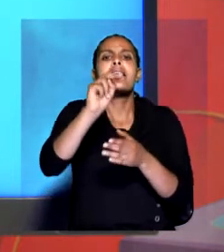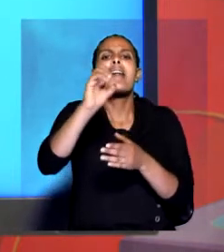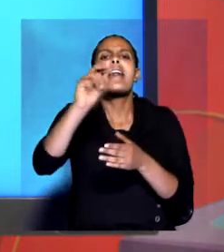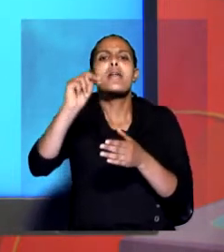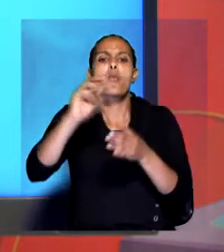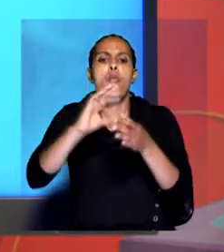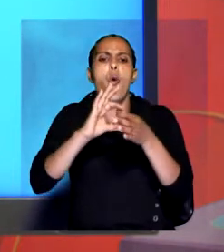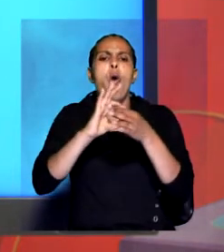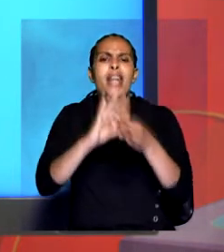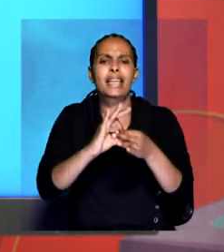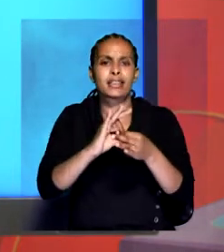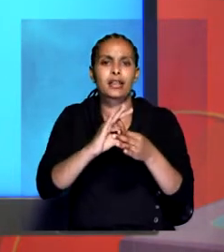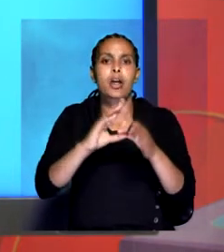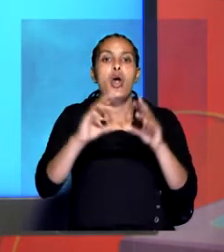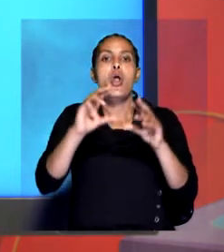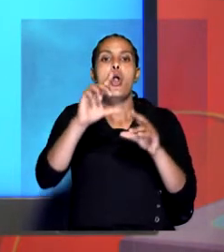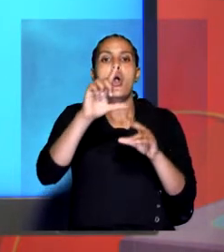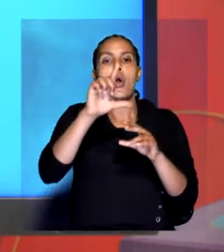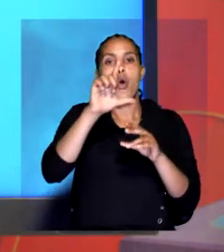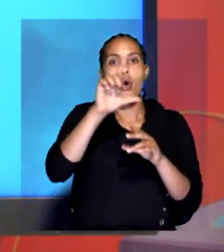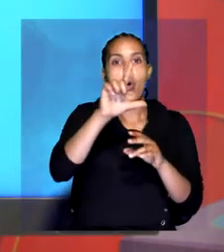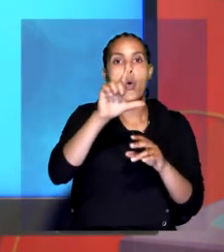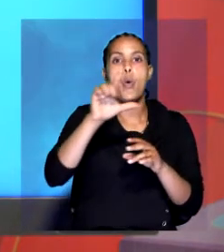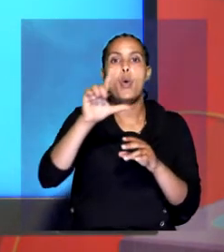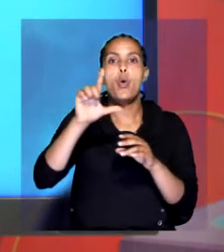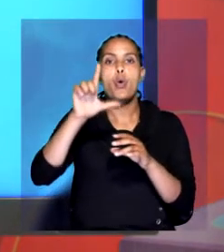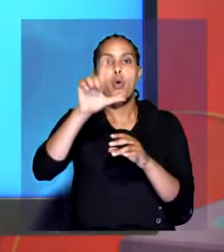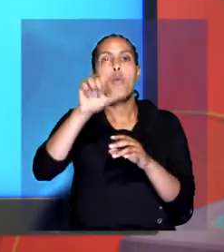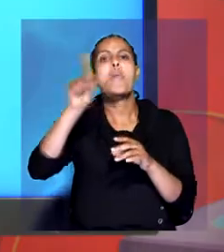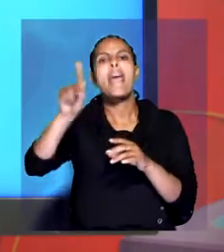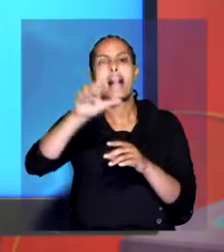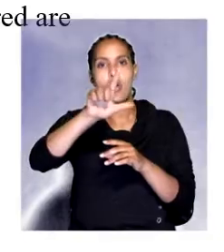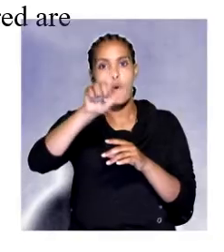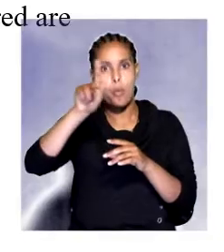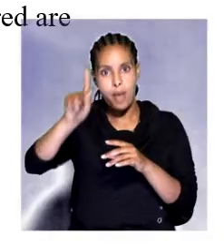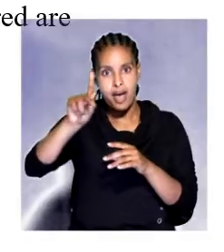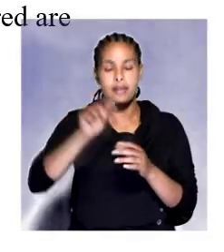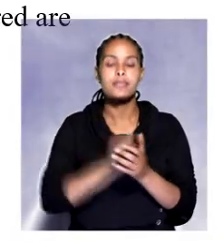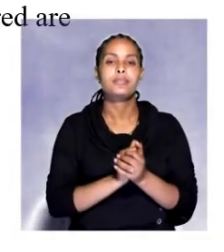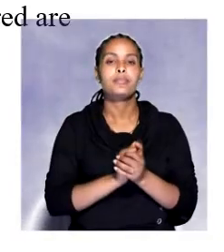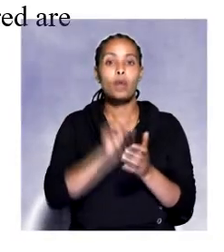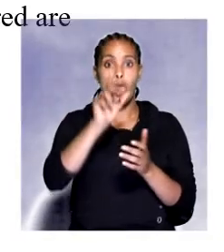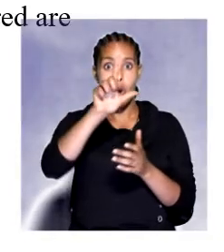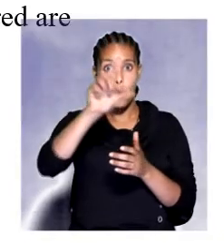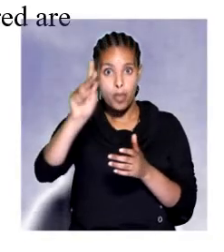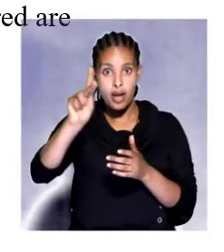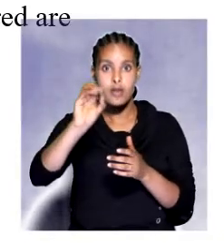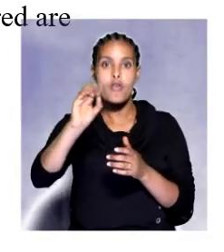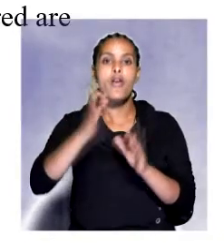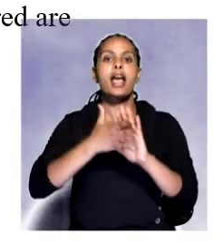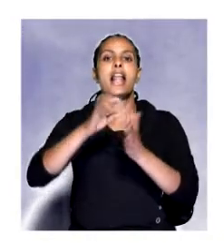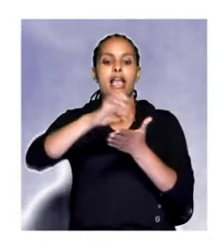non-bonding pairs or lone pair of electrons, lone pair of electrons.